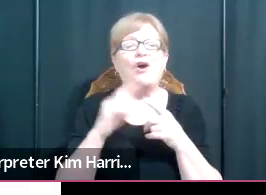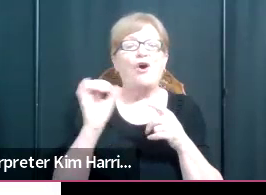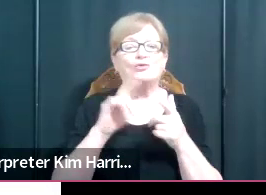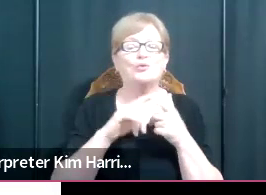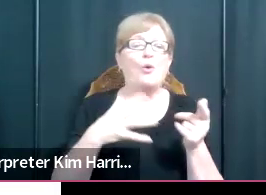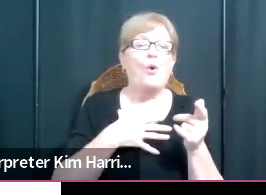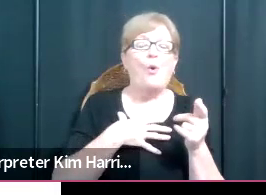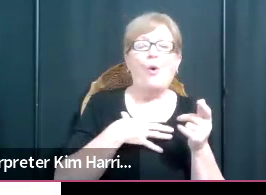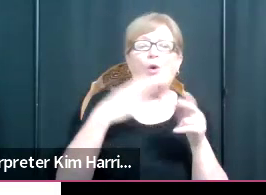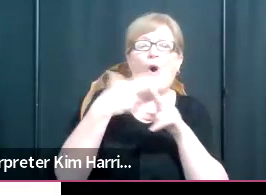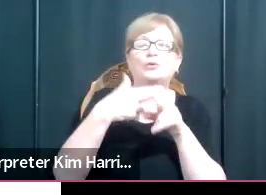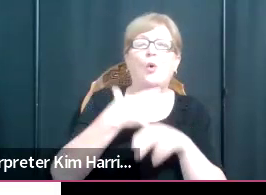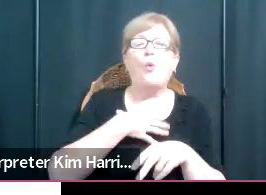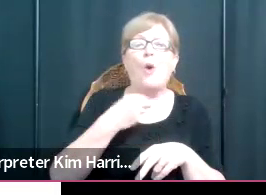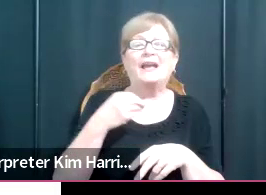machines,